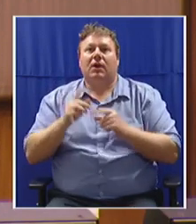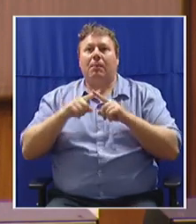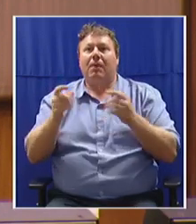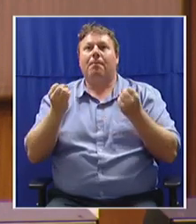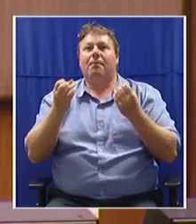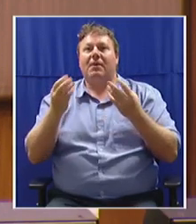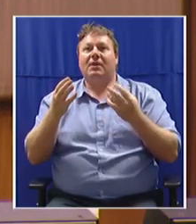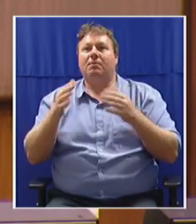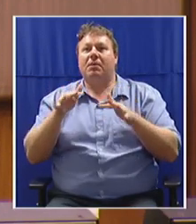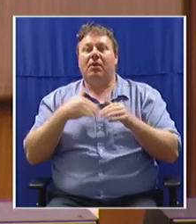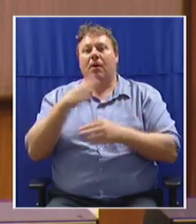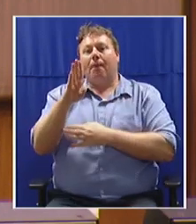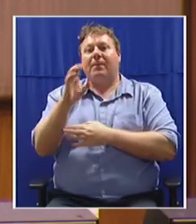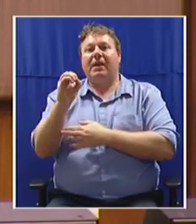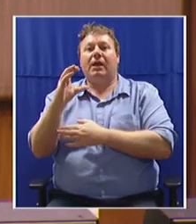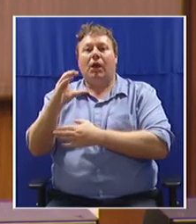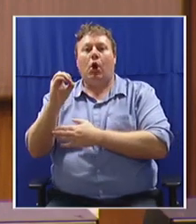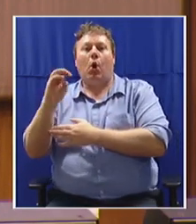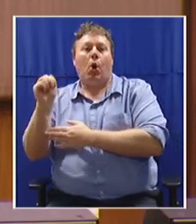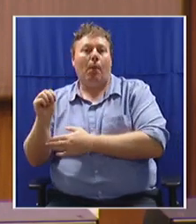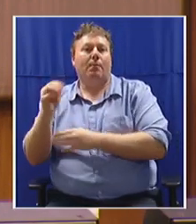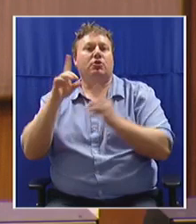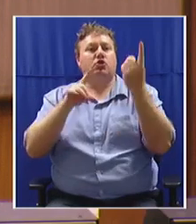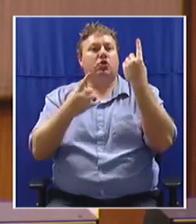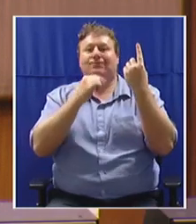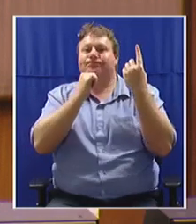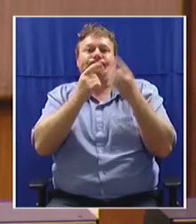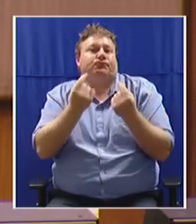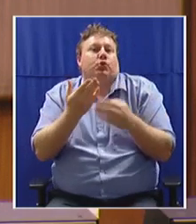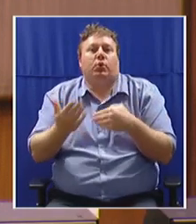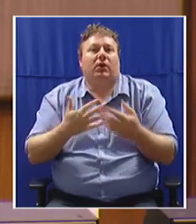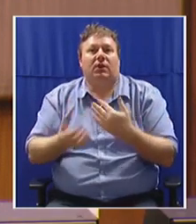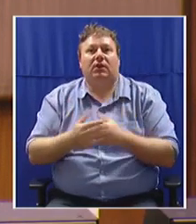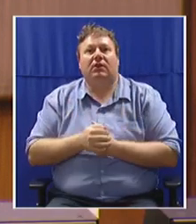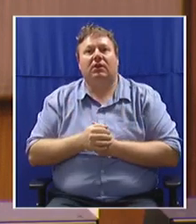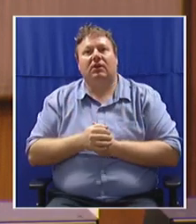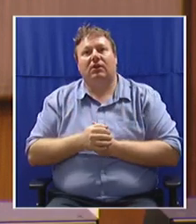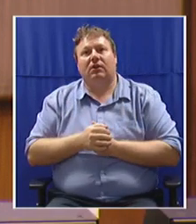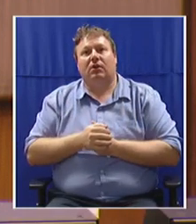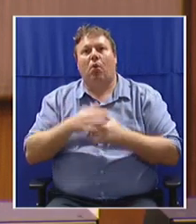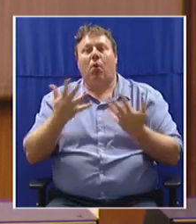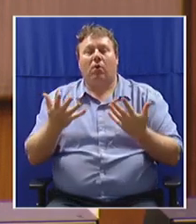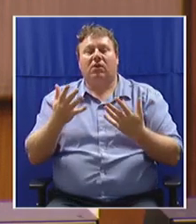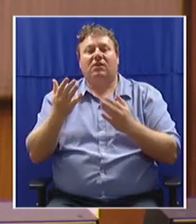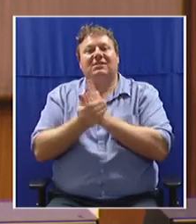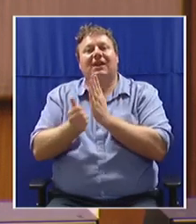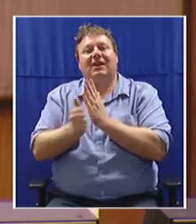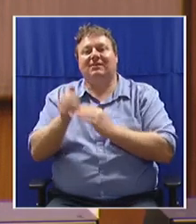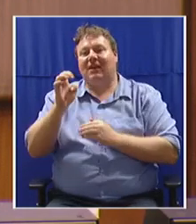with BCom degrees that are doing nothing, or people that are taking on those things where we have a skills excess. How are you going